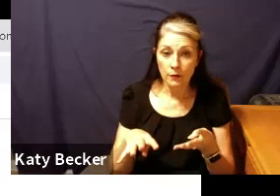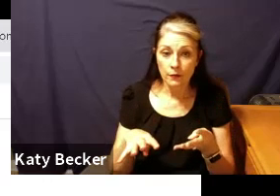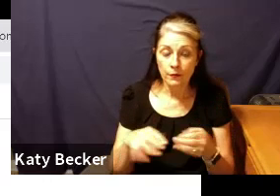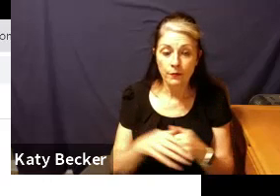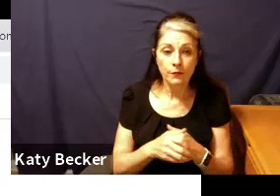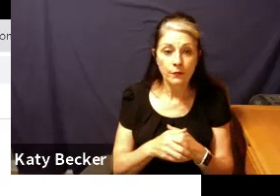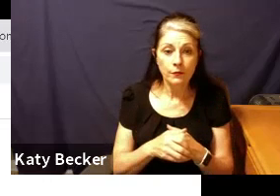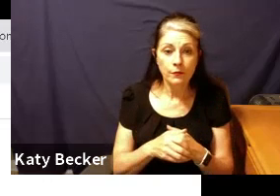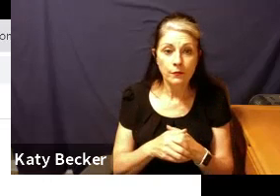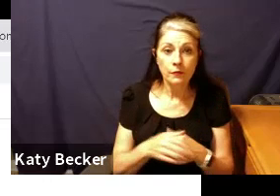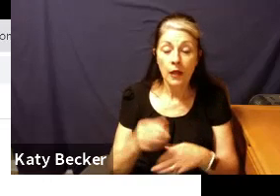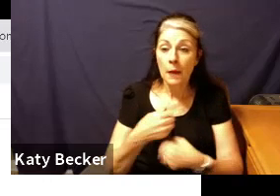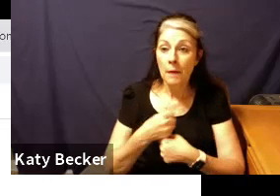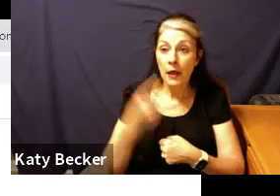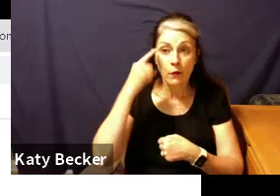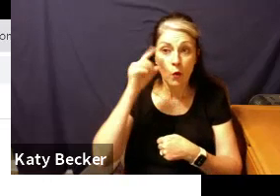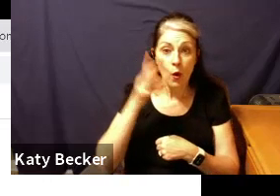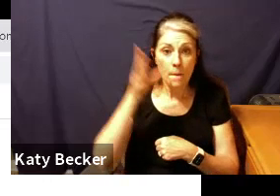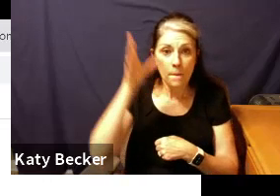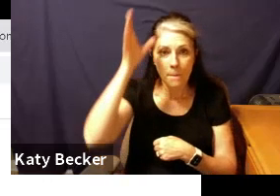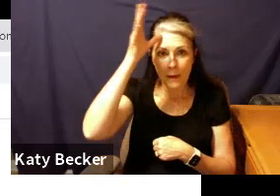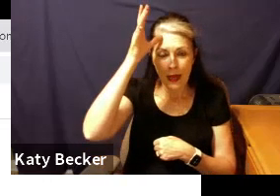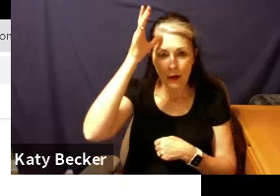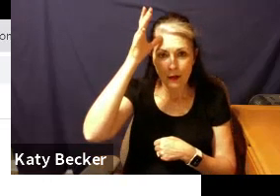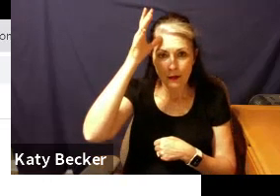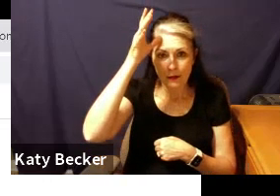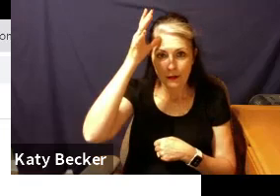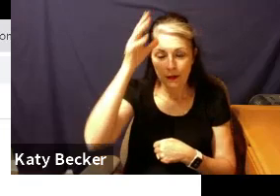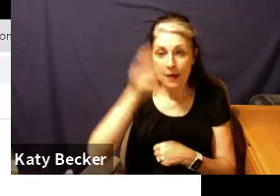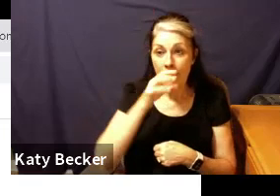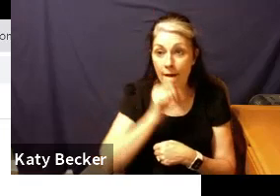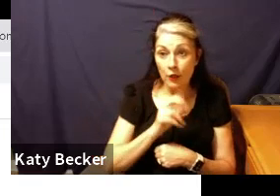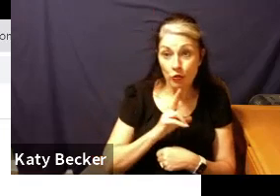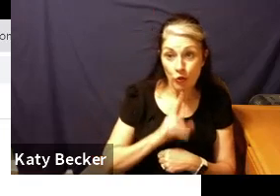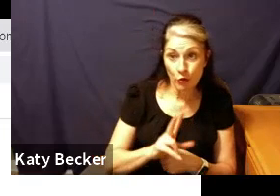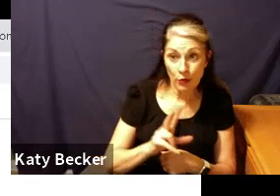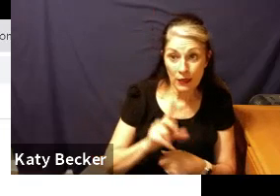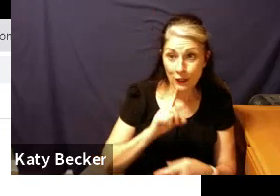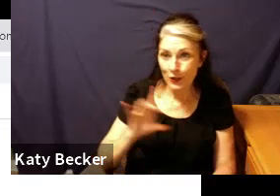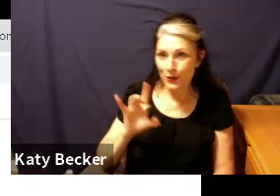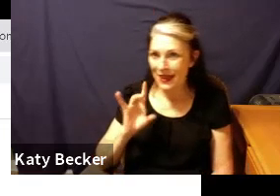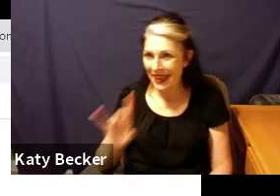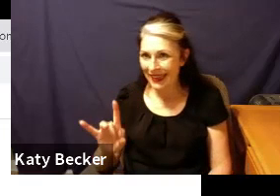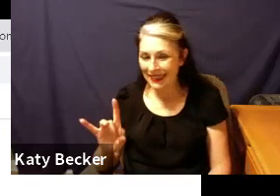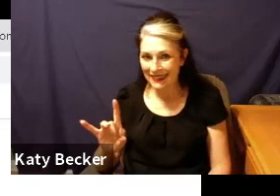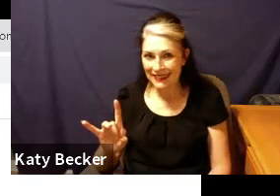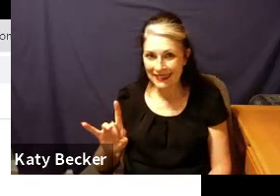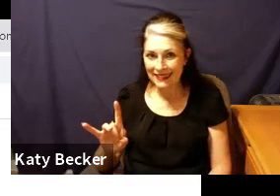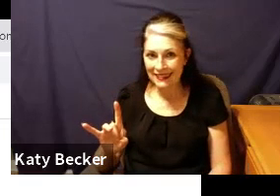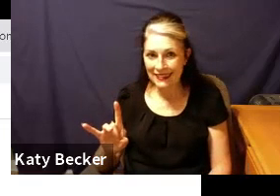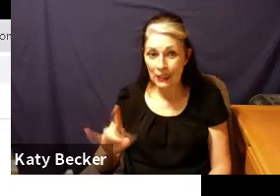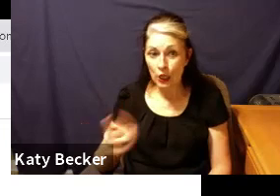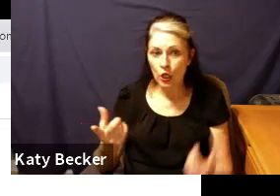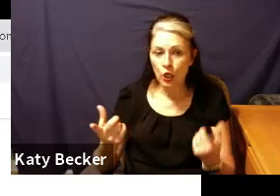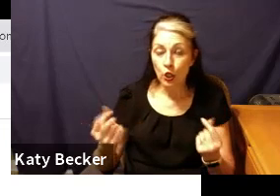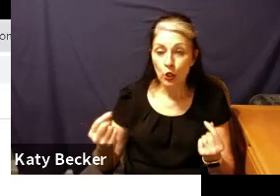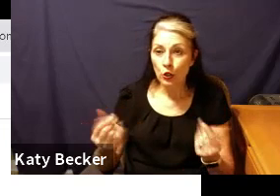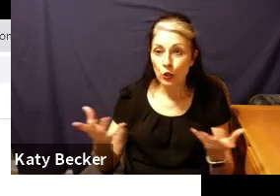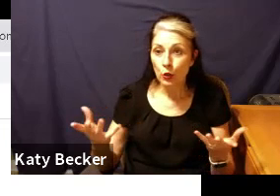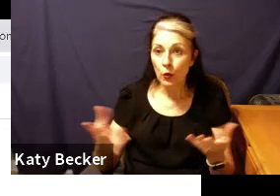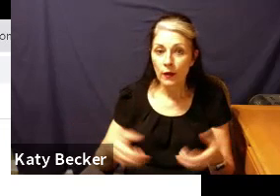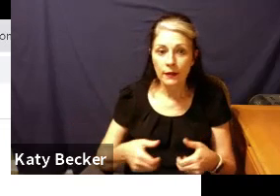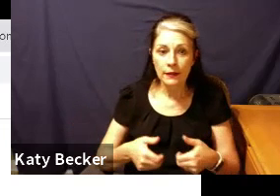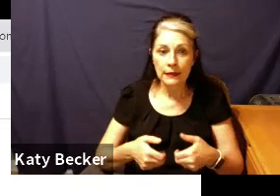it is designed for parents with children for the age of 3 to 8 years old. So all you do is